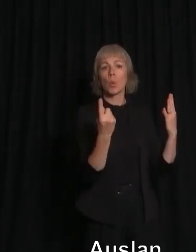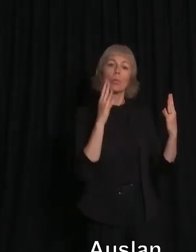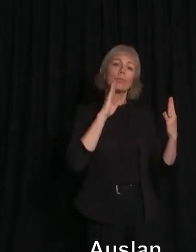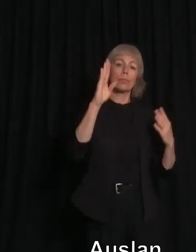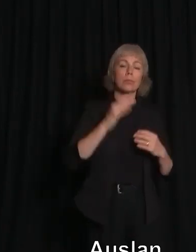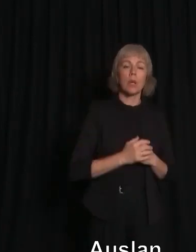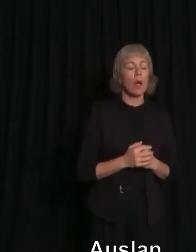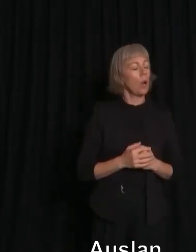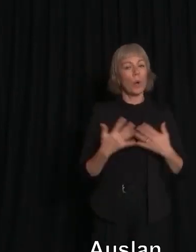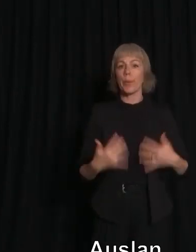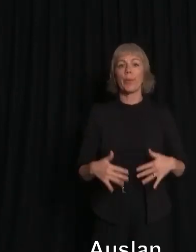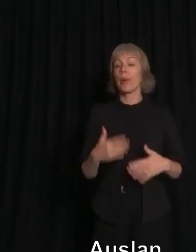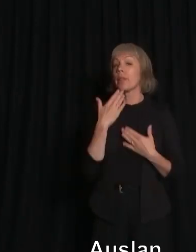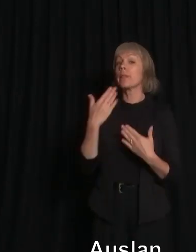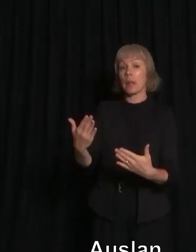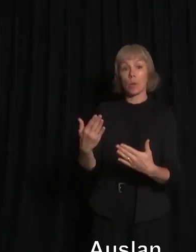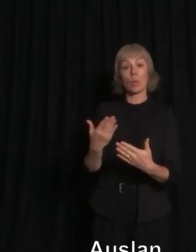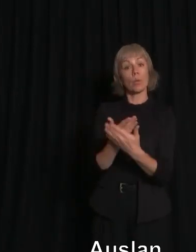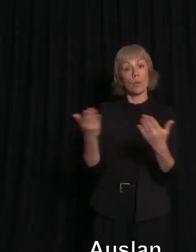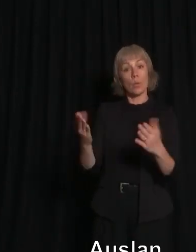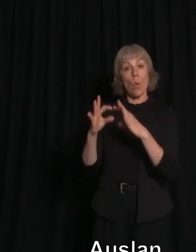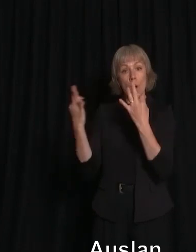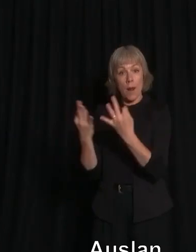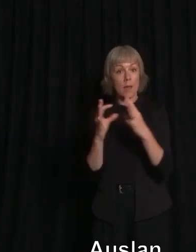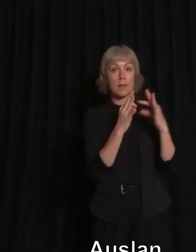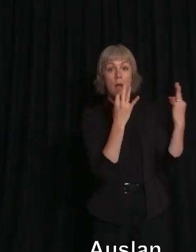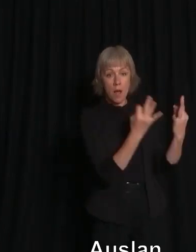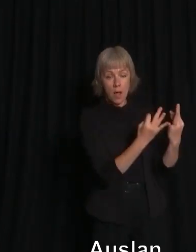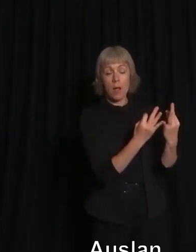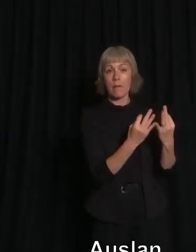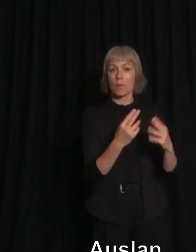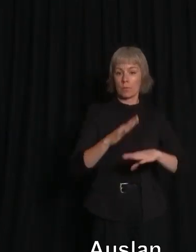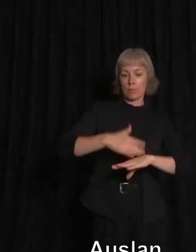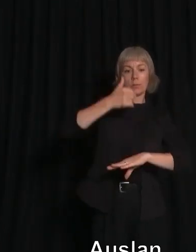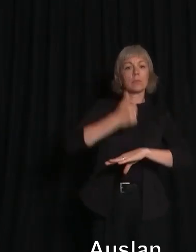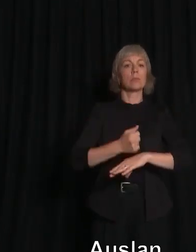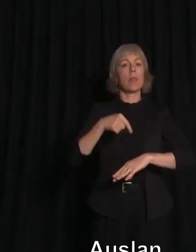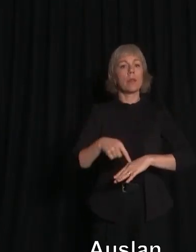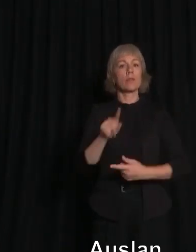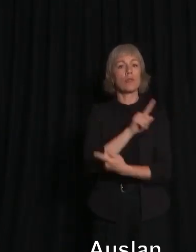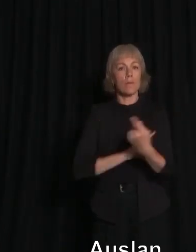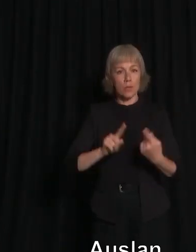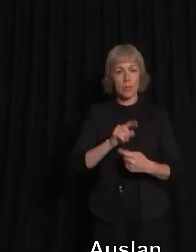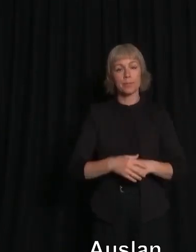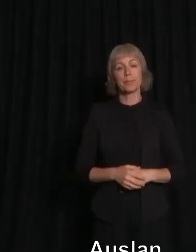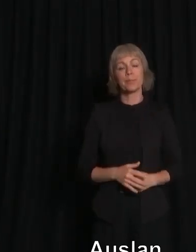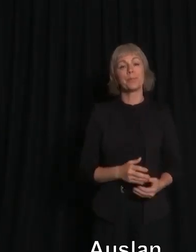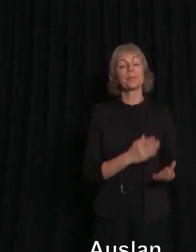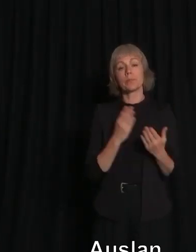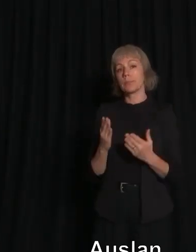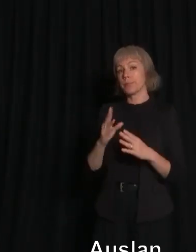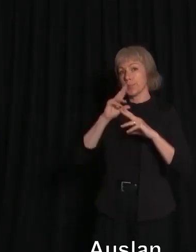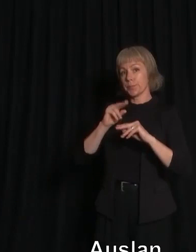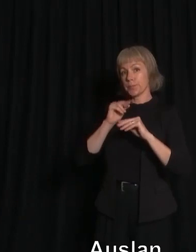a huge thanks to the organisers for generating this Human Rights Conference. Sí, y especialmente a